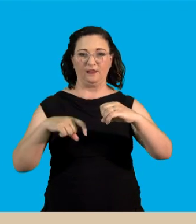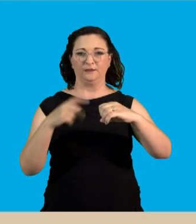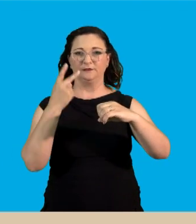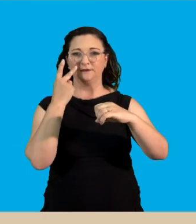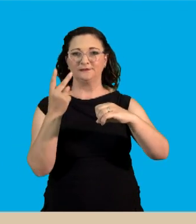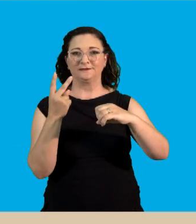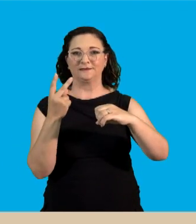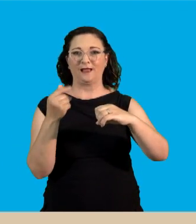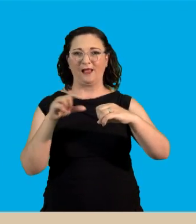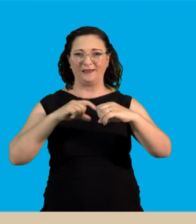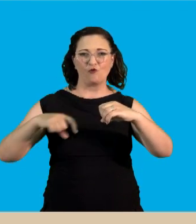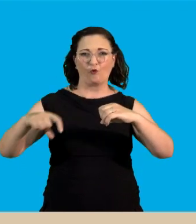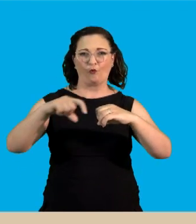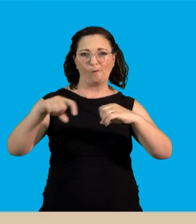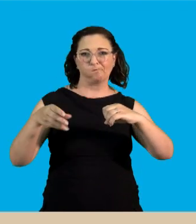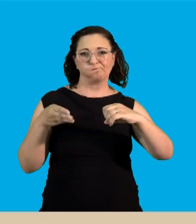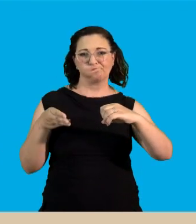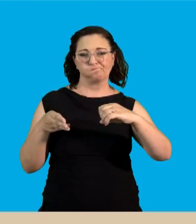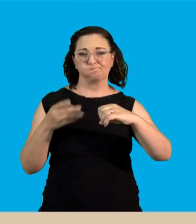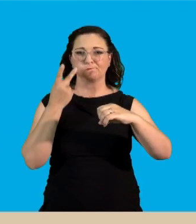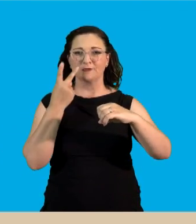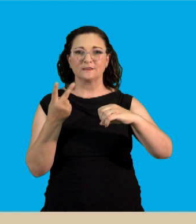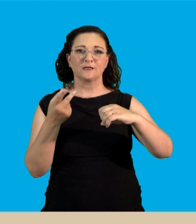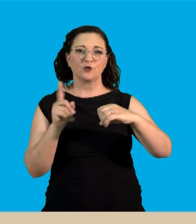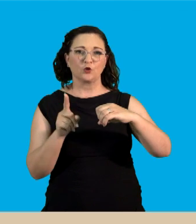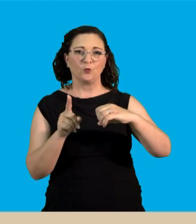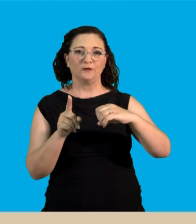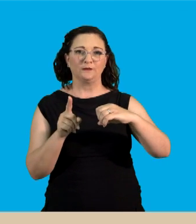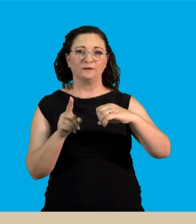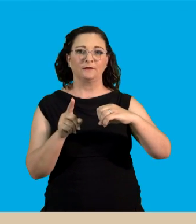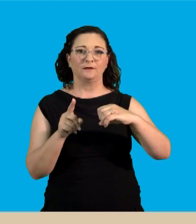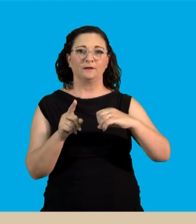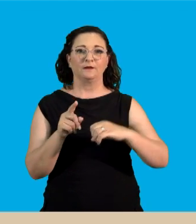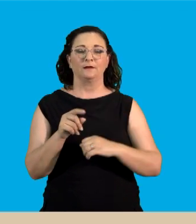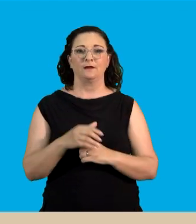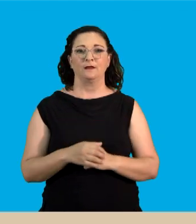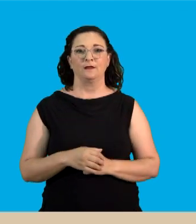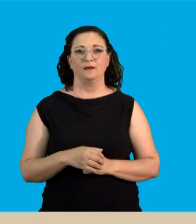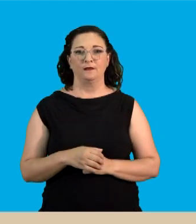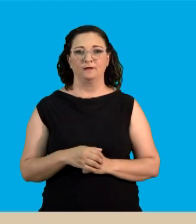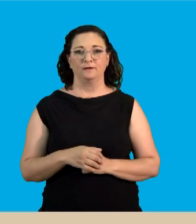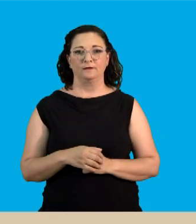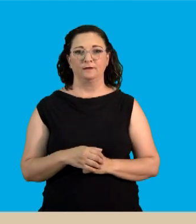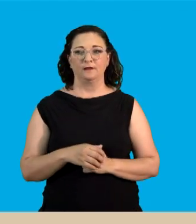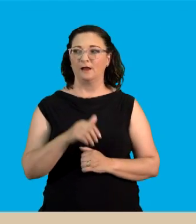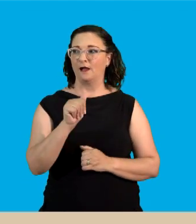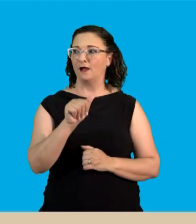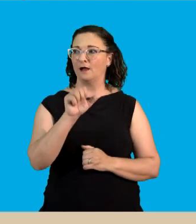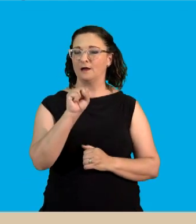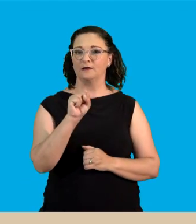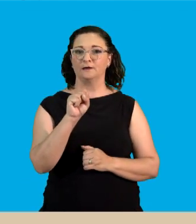we have that layer. If you can see that layer, that icy layer there, this one is called the